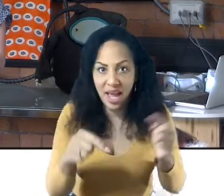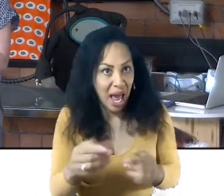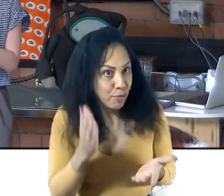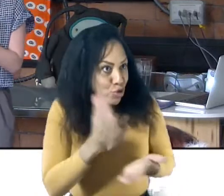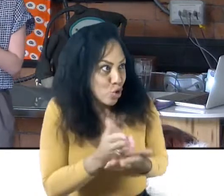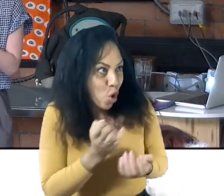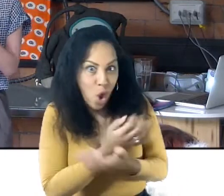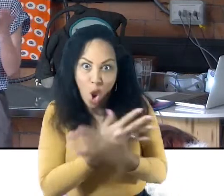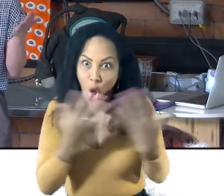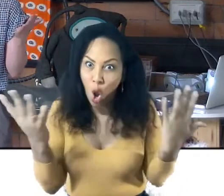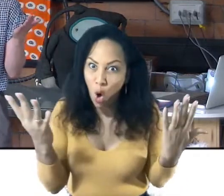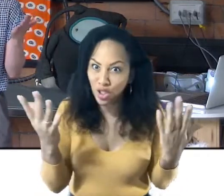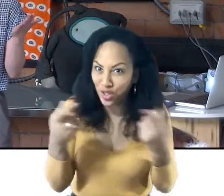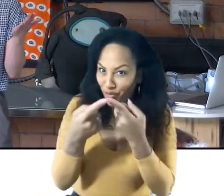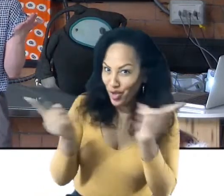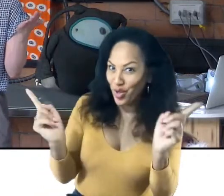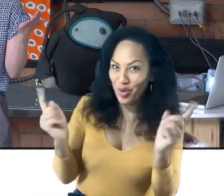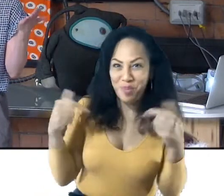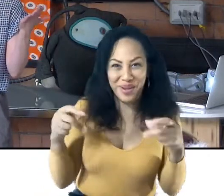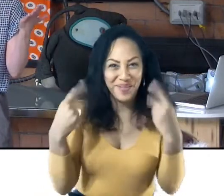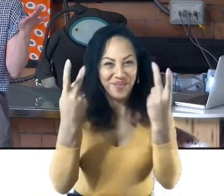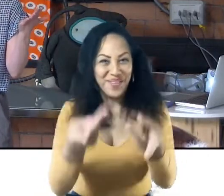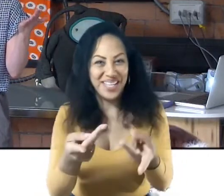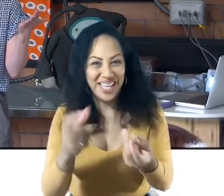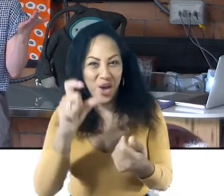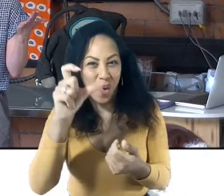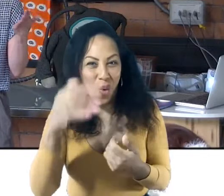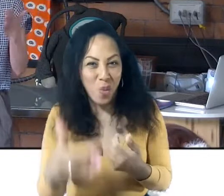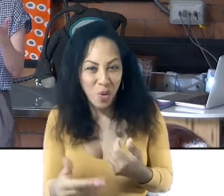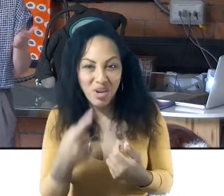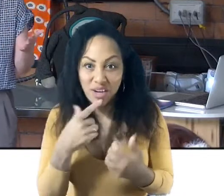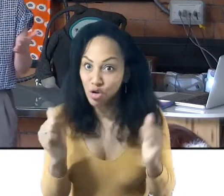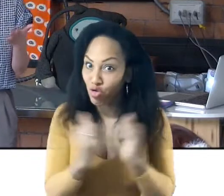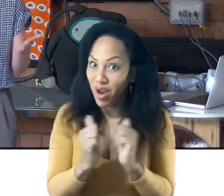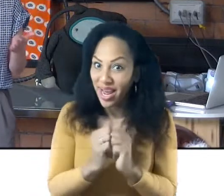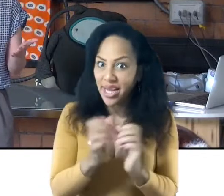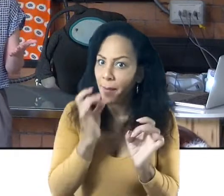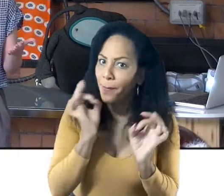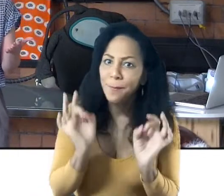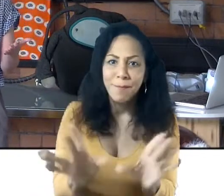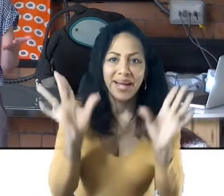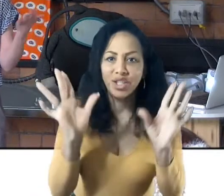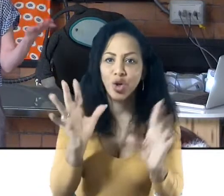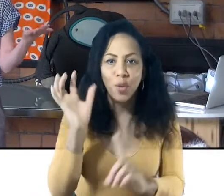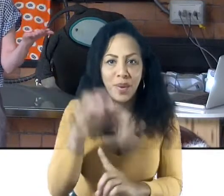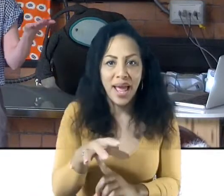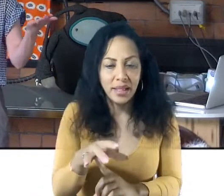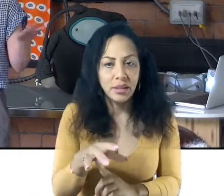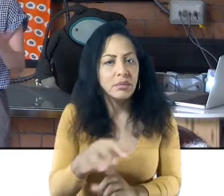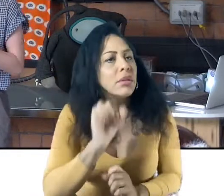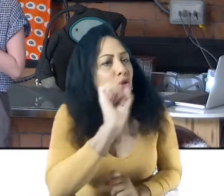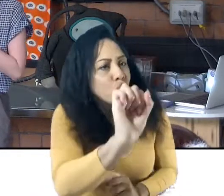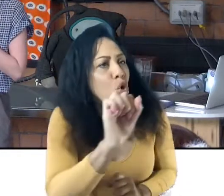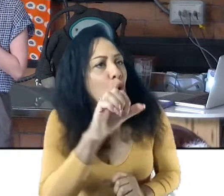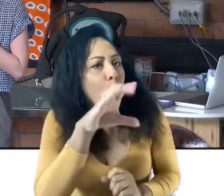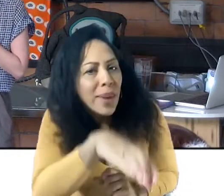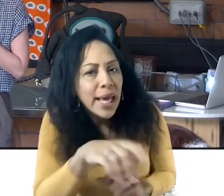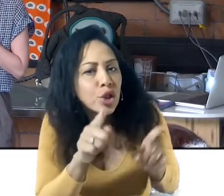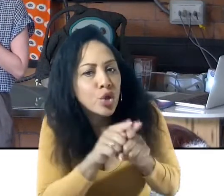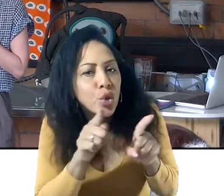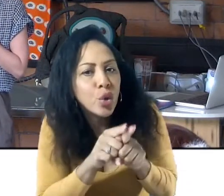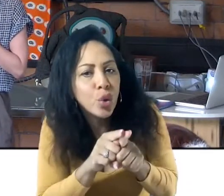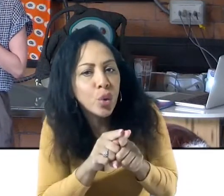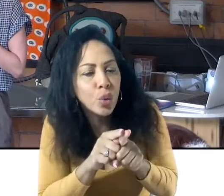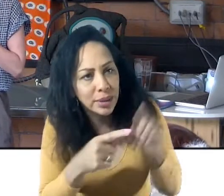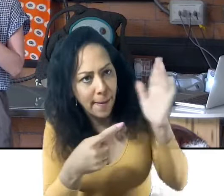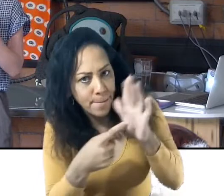and gone, this is the most magical place in the world. It's absolutely amazing. And that doesn't make it any less yours. It's your it's yours. It's meaningful to